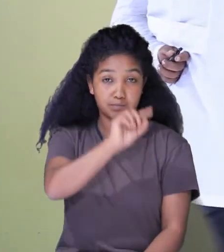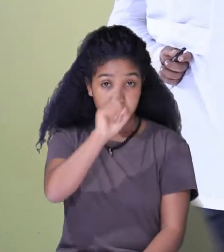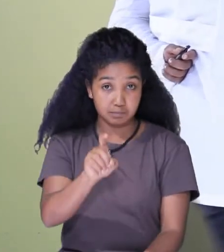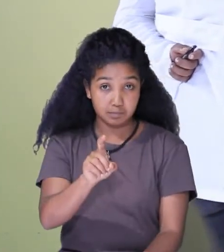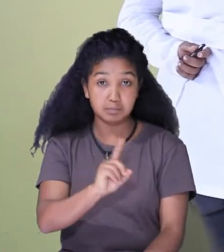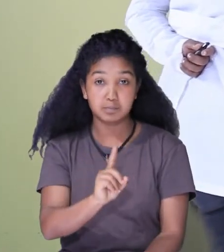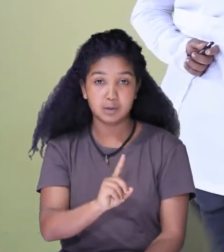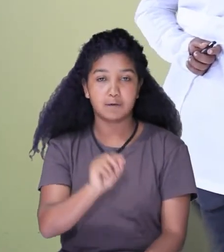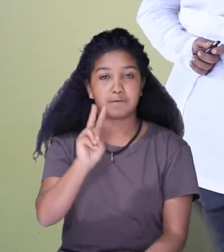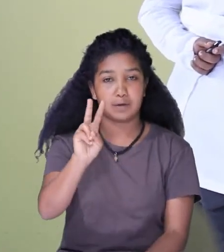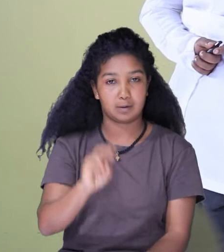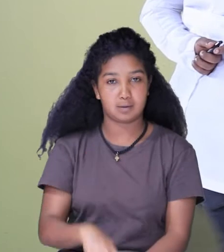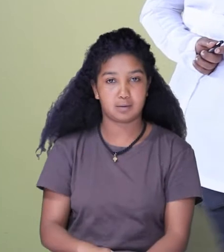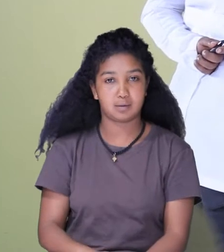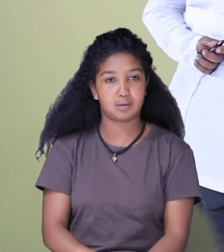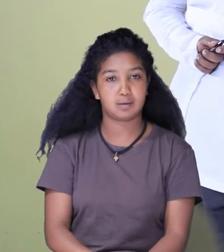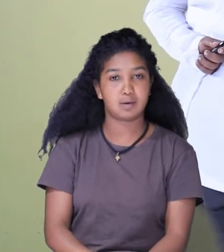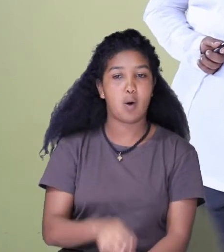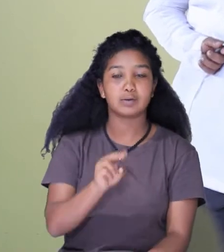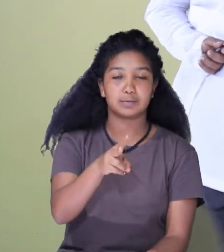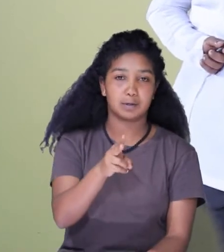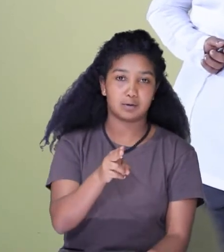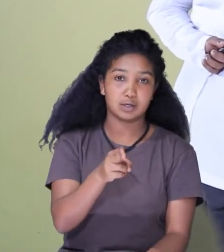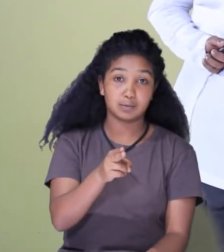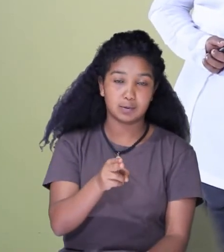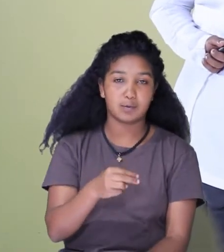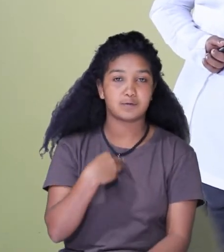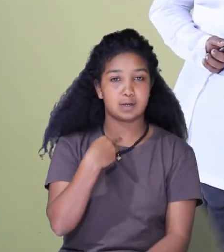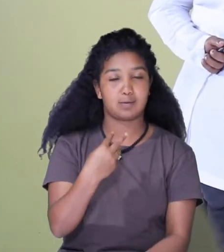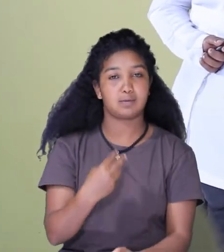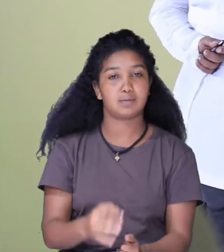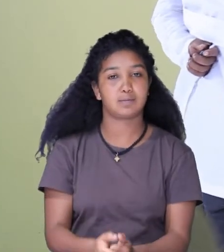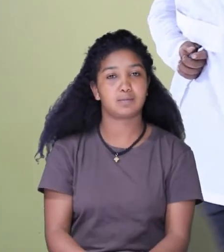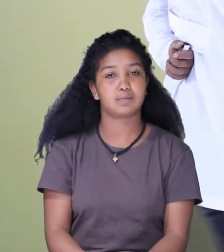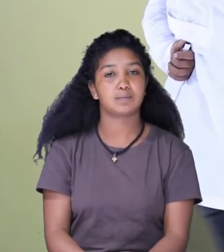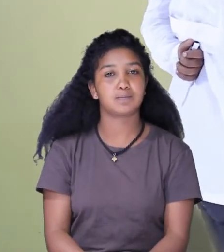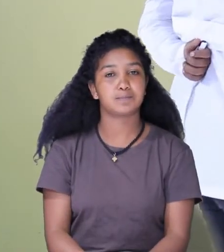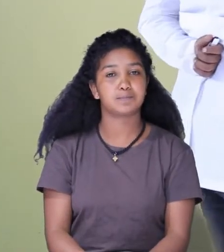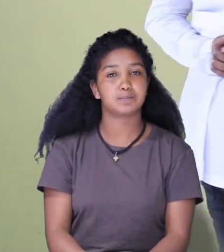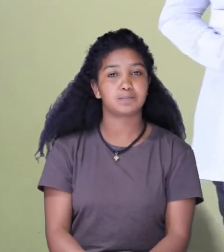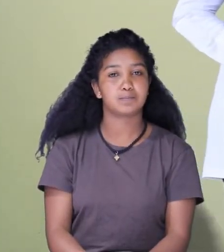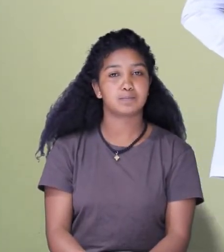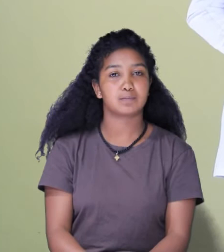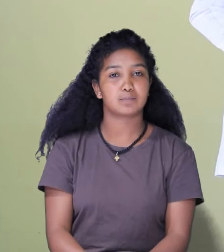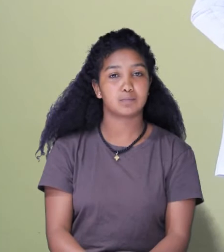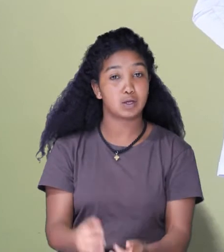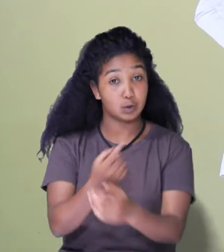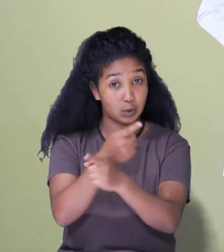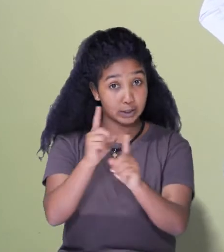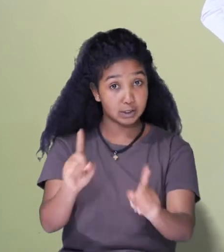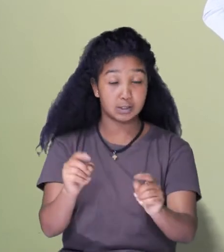is V, or speed of sound. Solution.